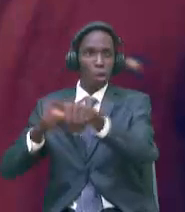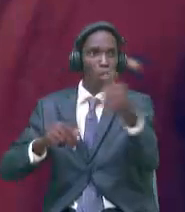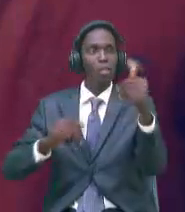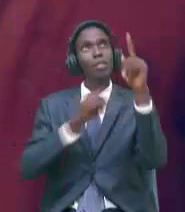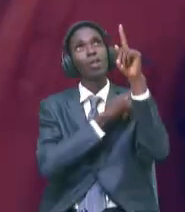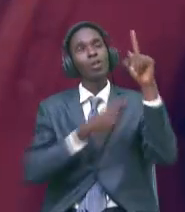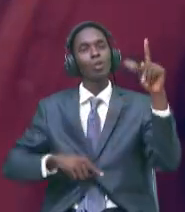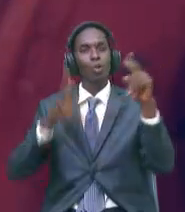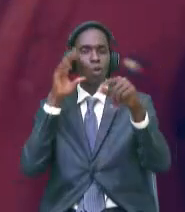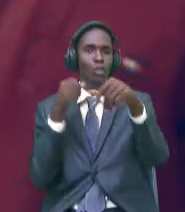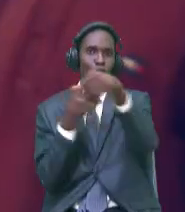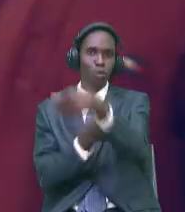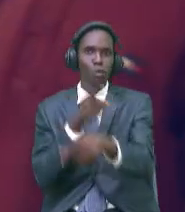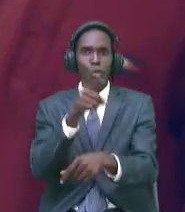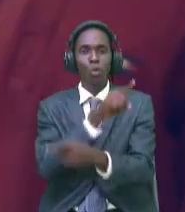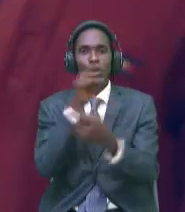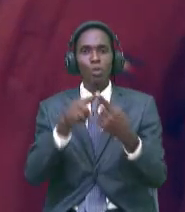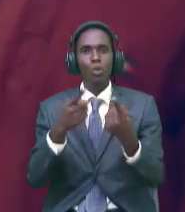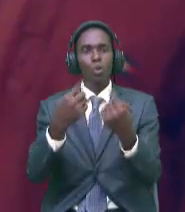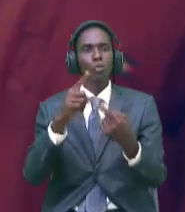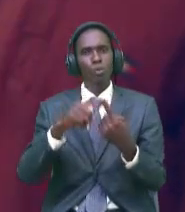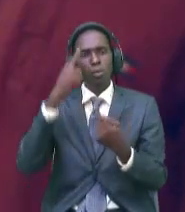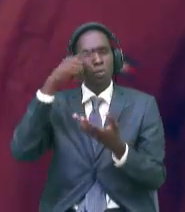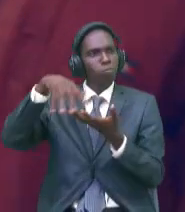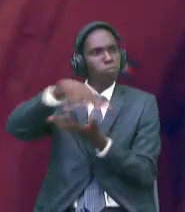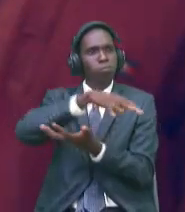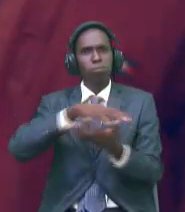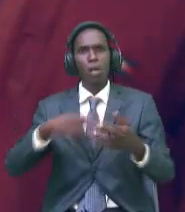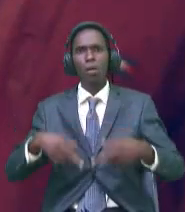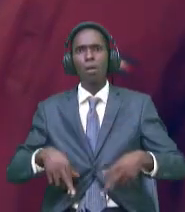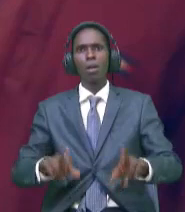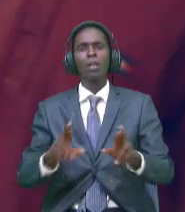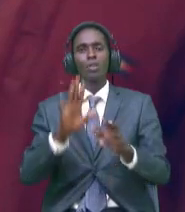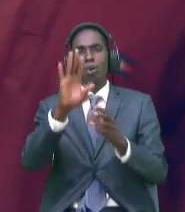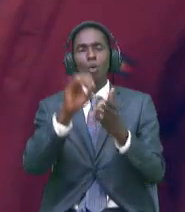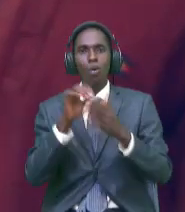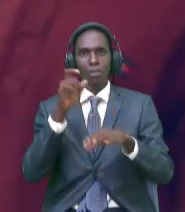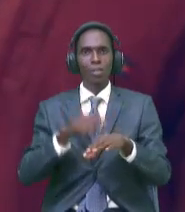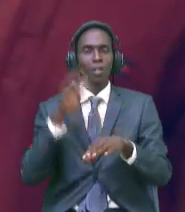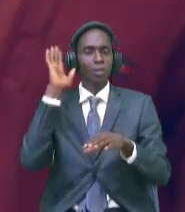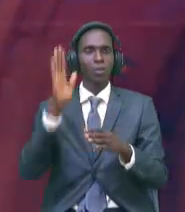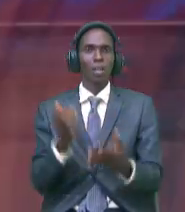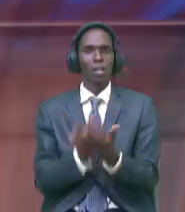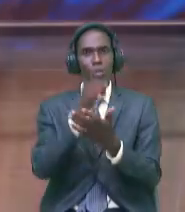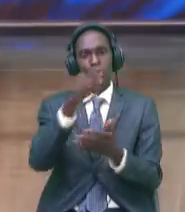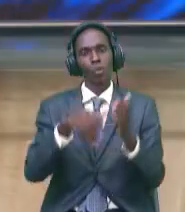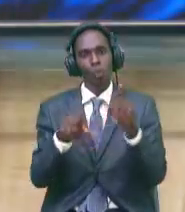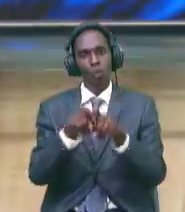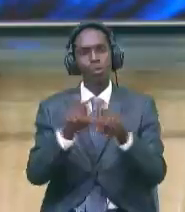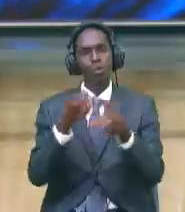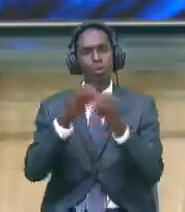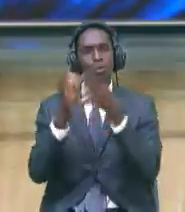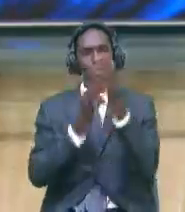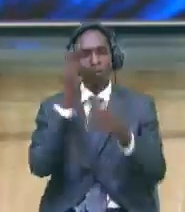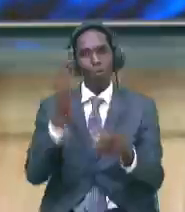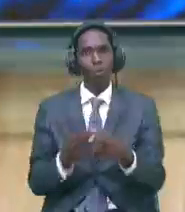you. When you come to the crossroad and to your own time of difficulty too, in Jesus' name. In life here, the Lord